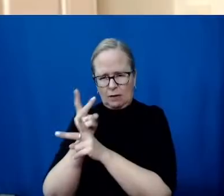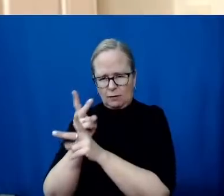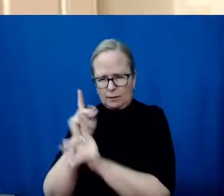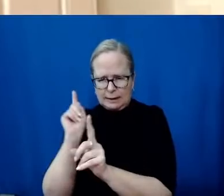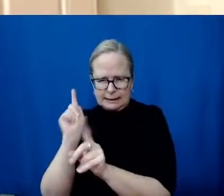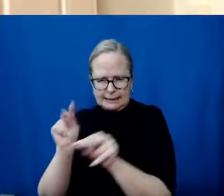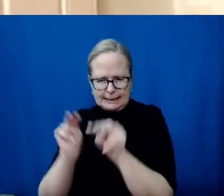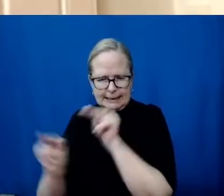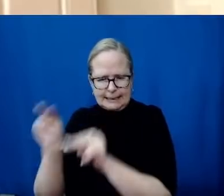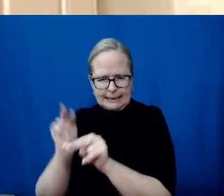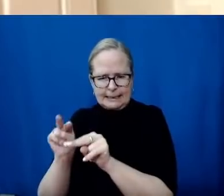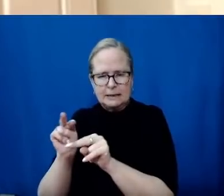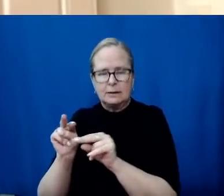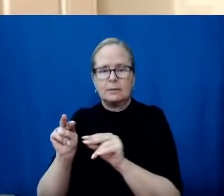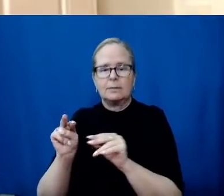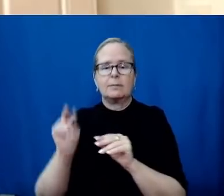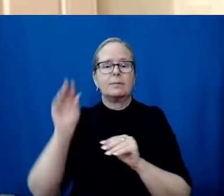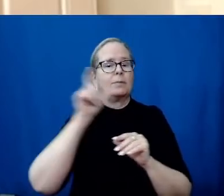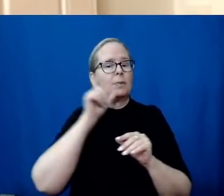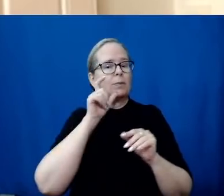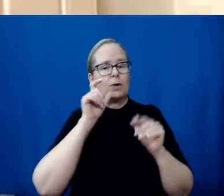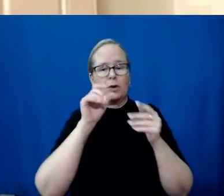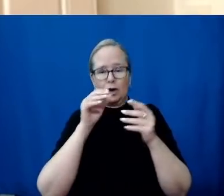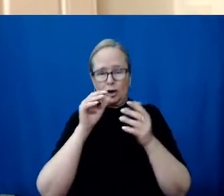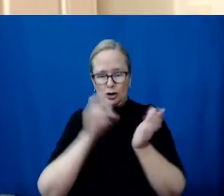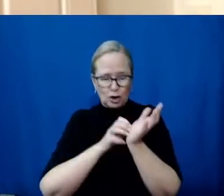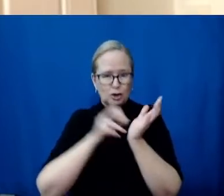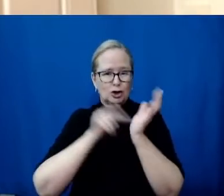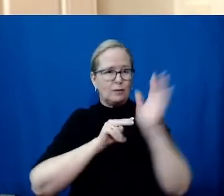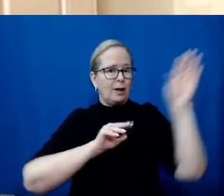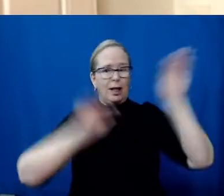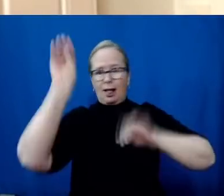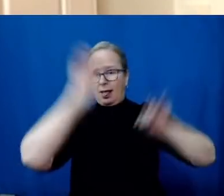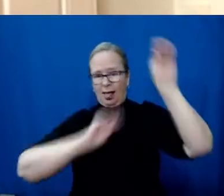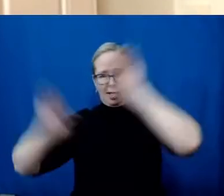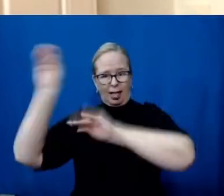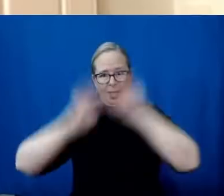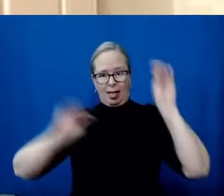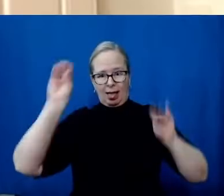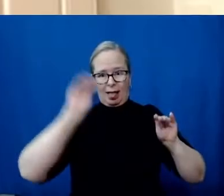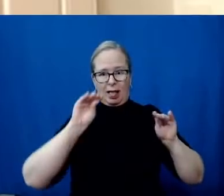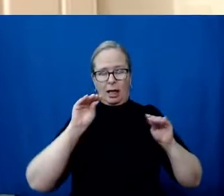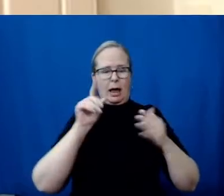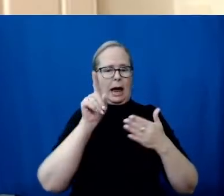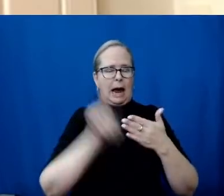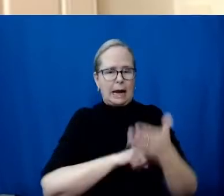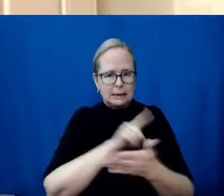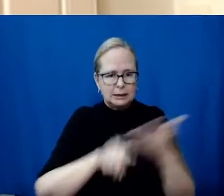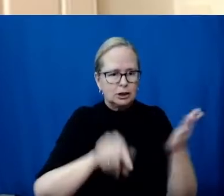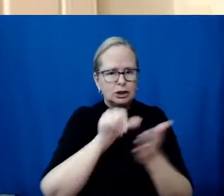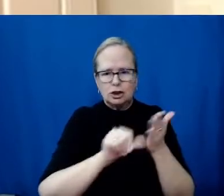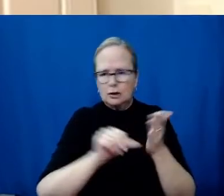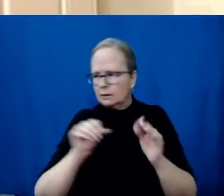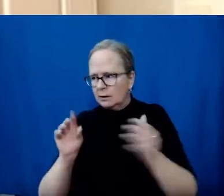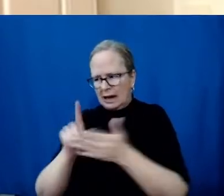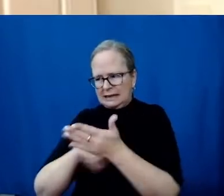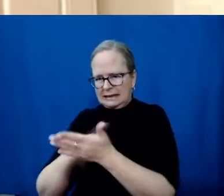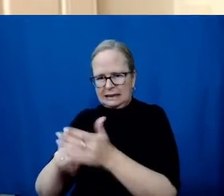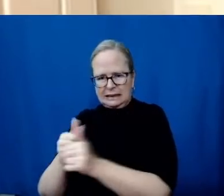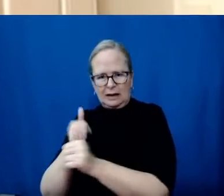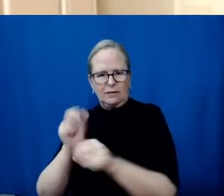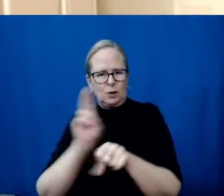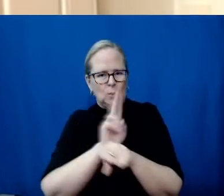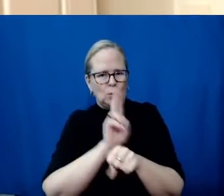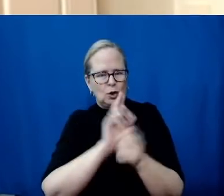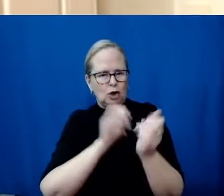a ton of surgeries. We had to do a lot of measures that just to keep our system afloat in the fourth